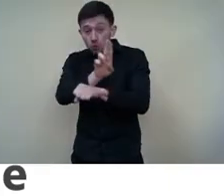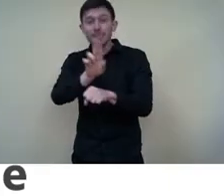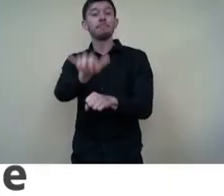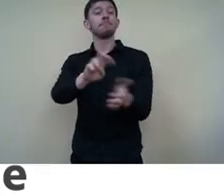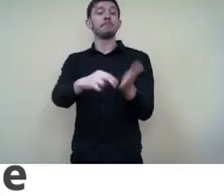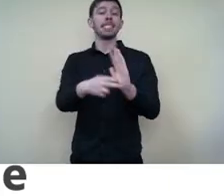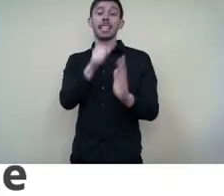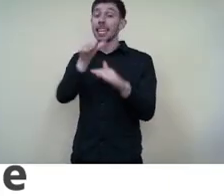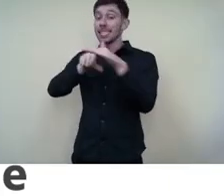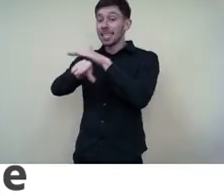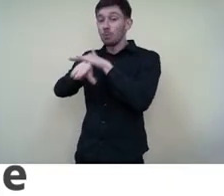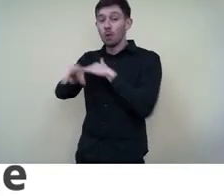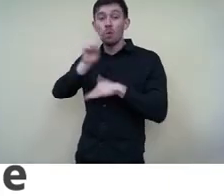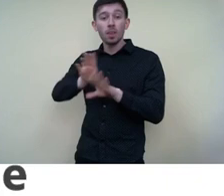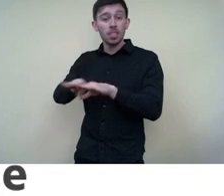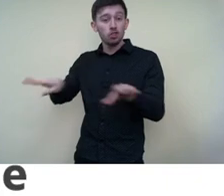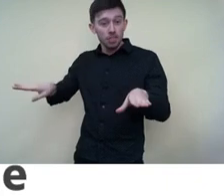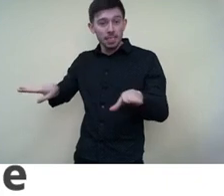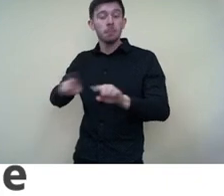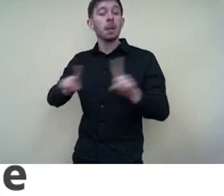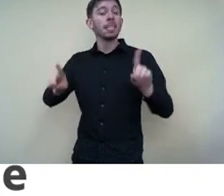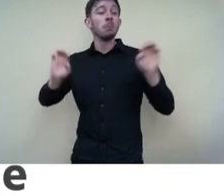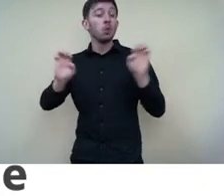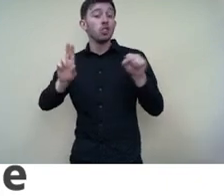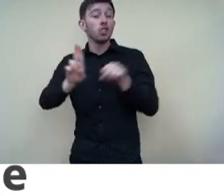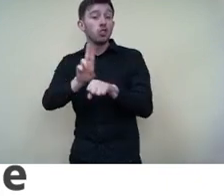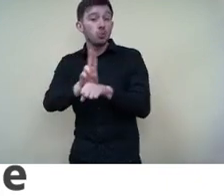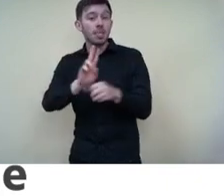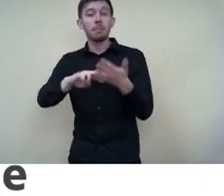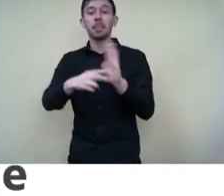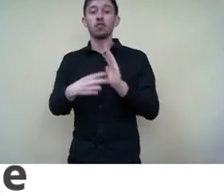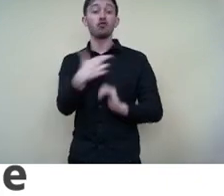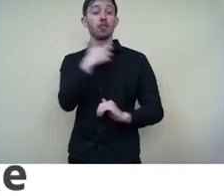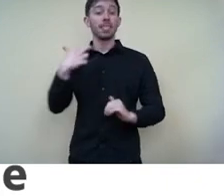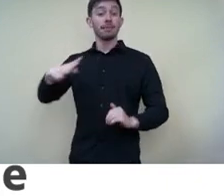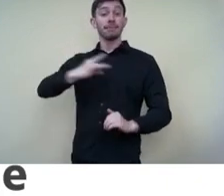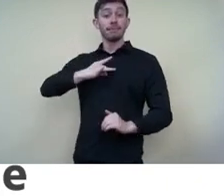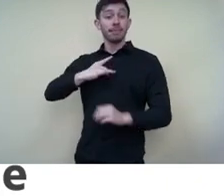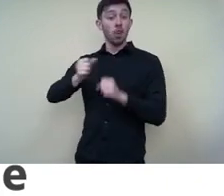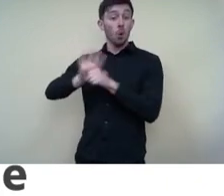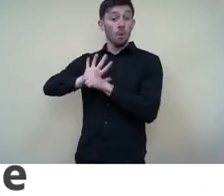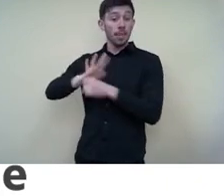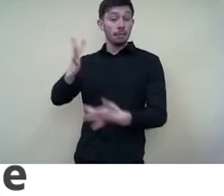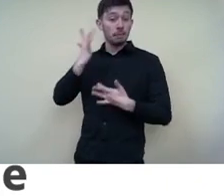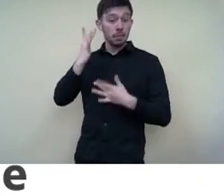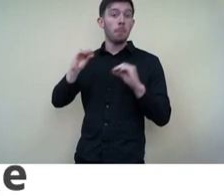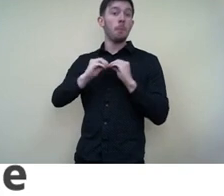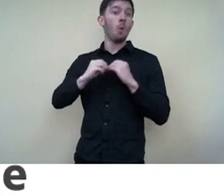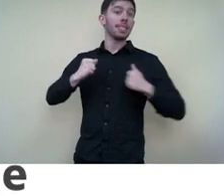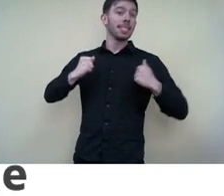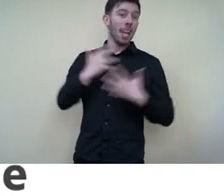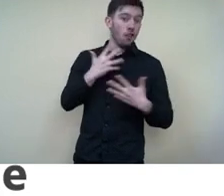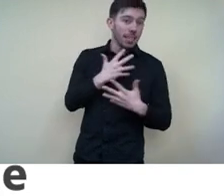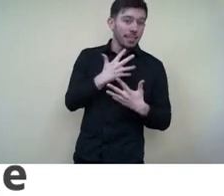it's not accessible to children, but emergency use means that the risks of getting COVID are way scarier or